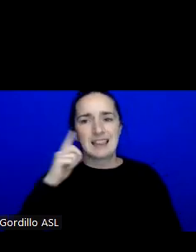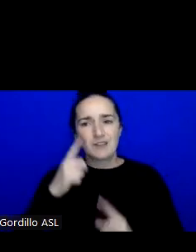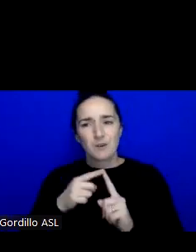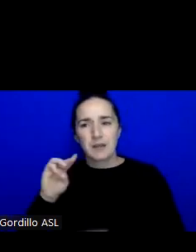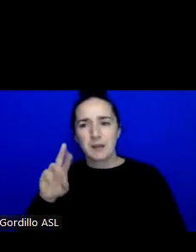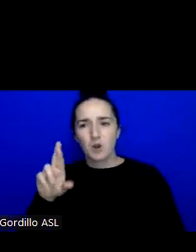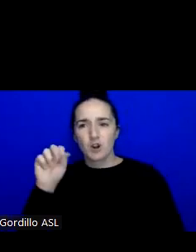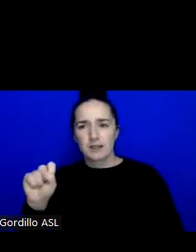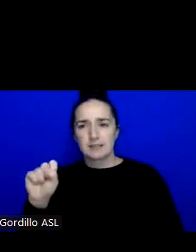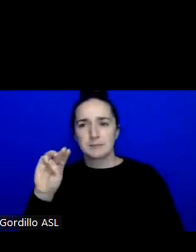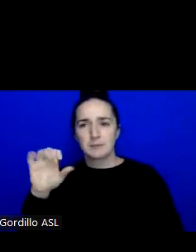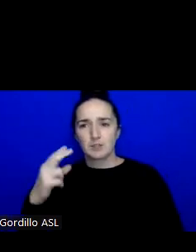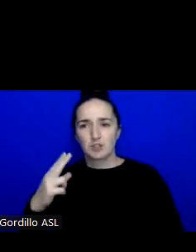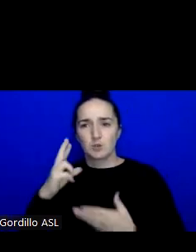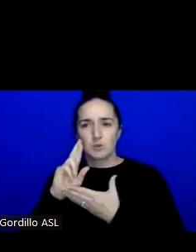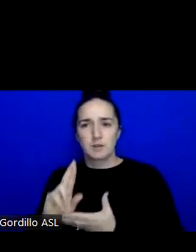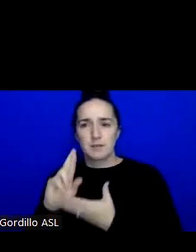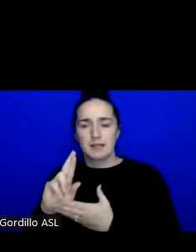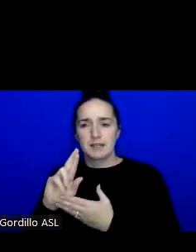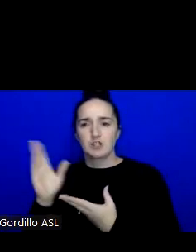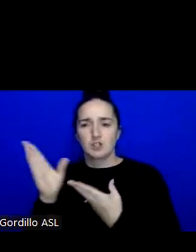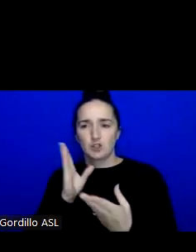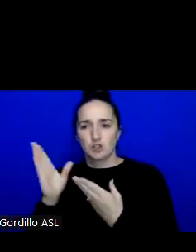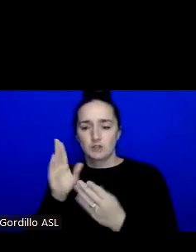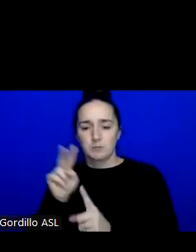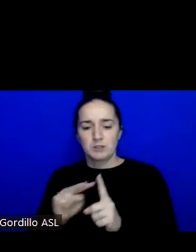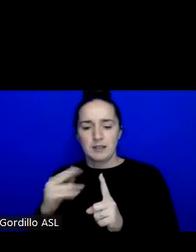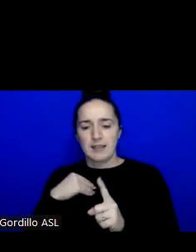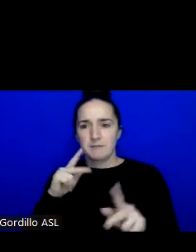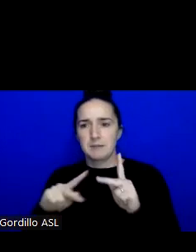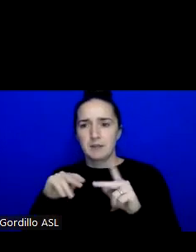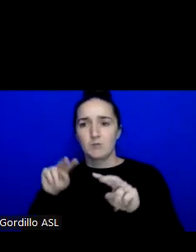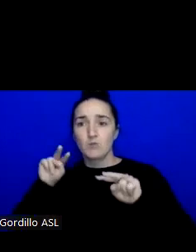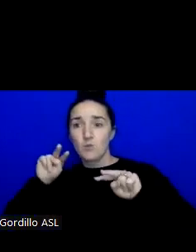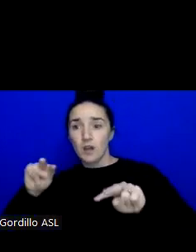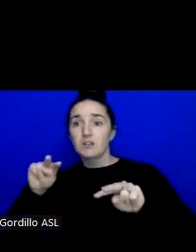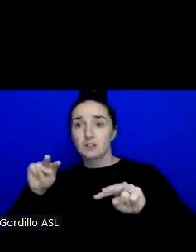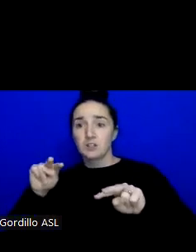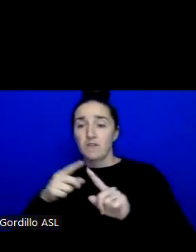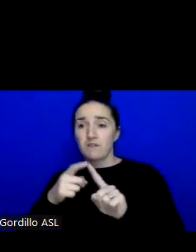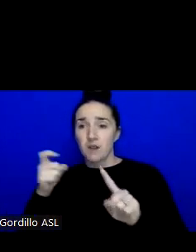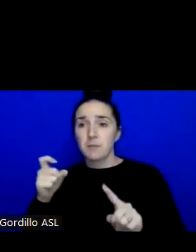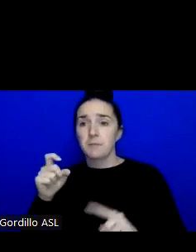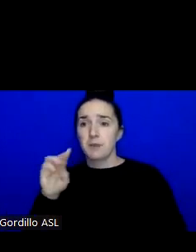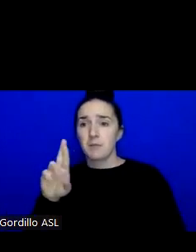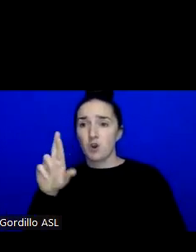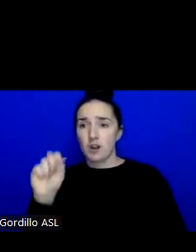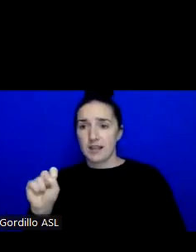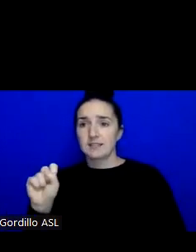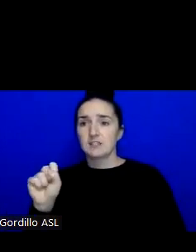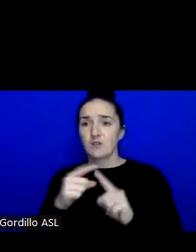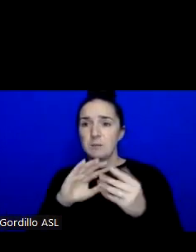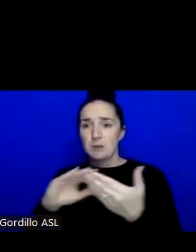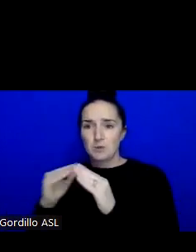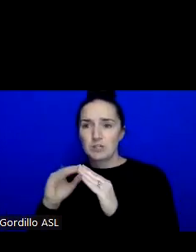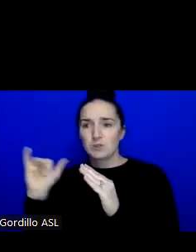MRS, Michigan Rehabilitation Services perspective, and we have people in the audience today that are from MRS and from the community,